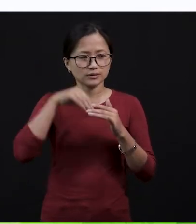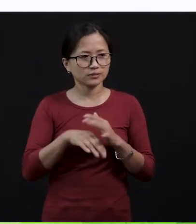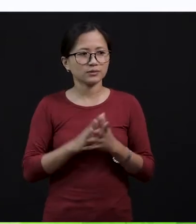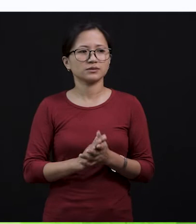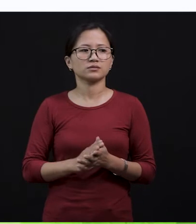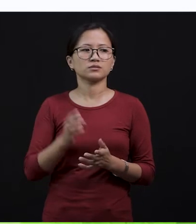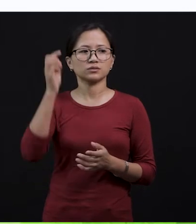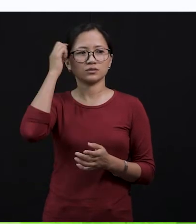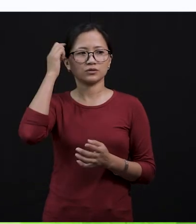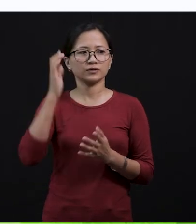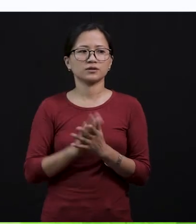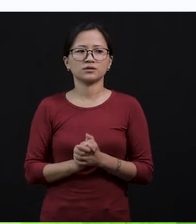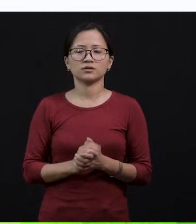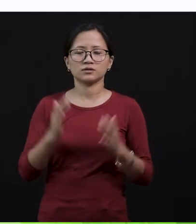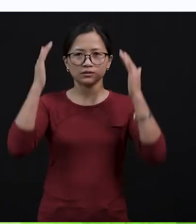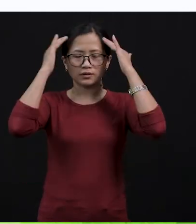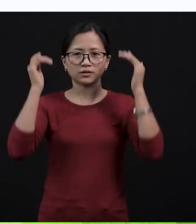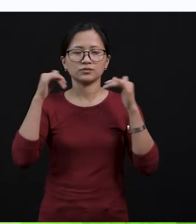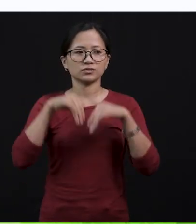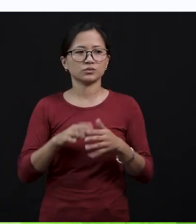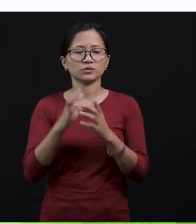highly domed.